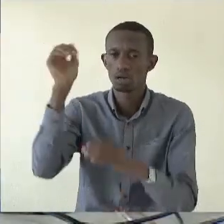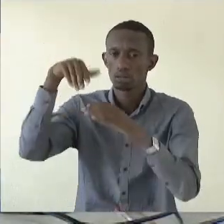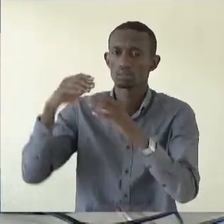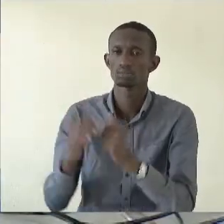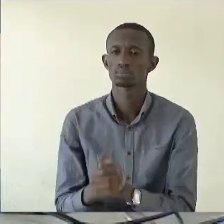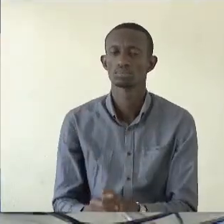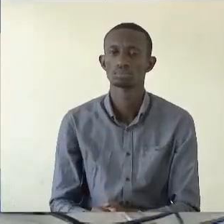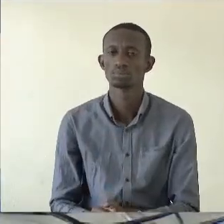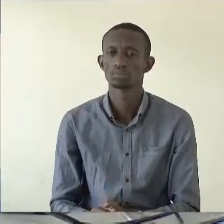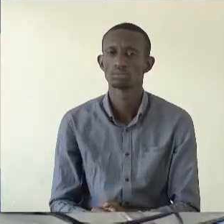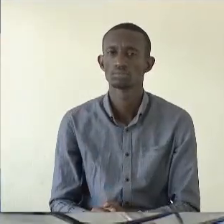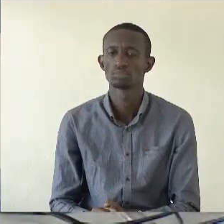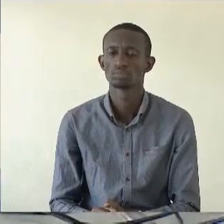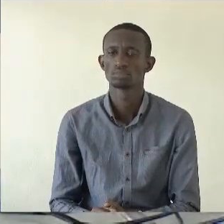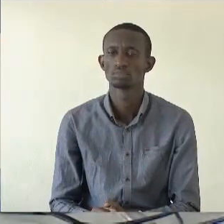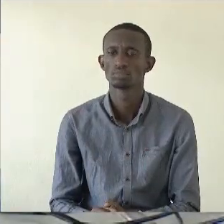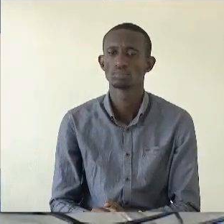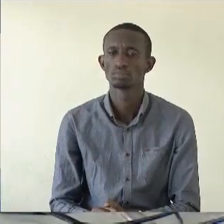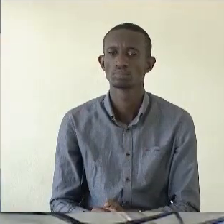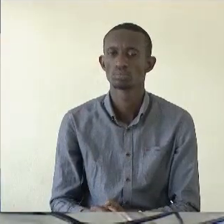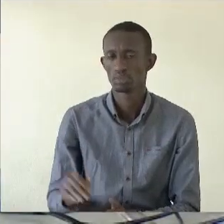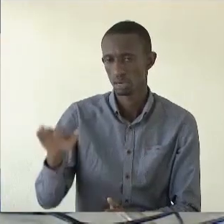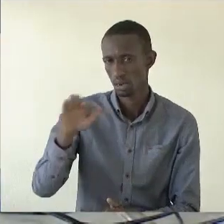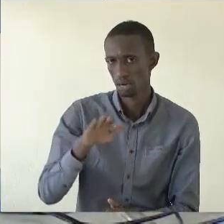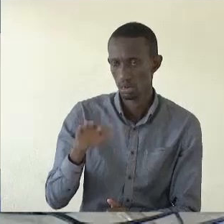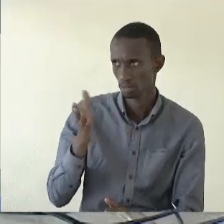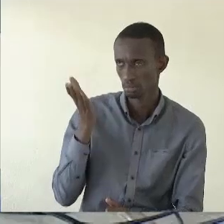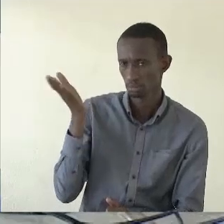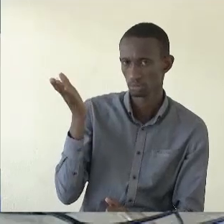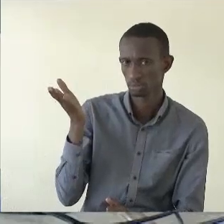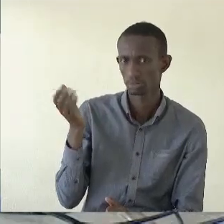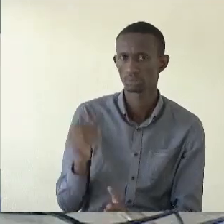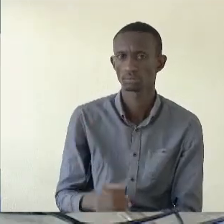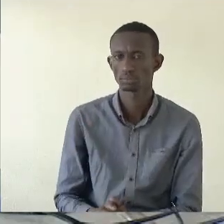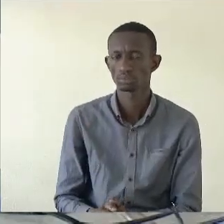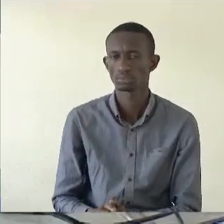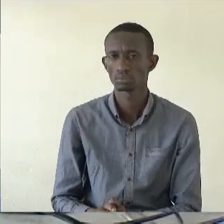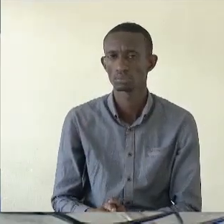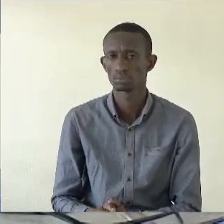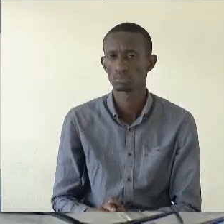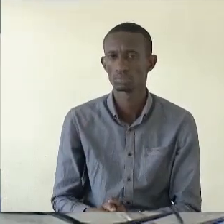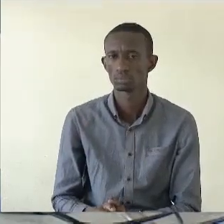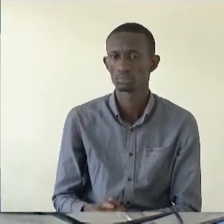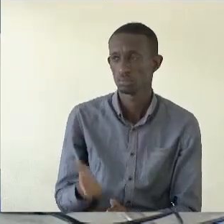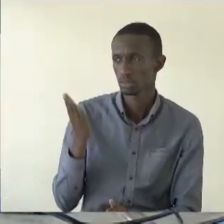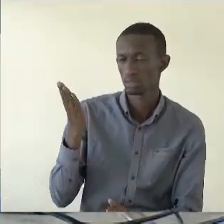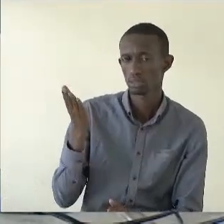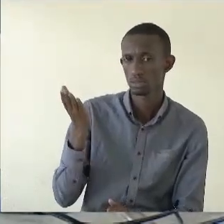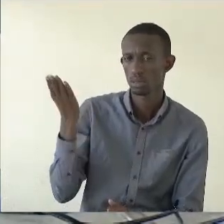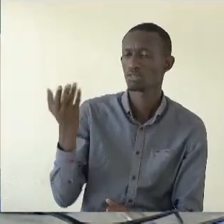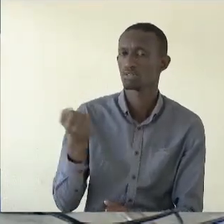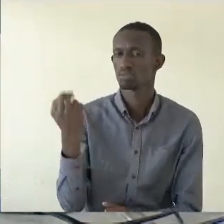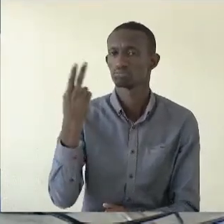this position that we have here for the benzene 1,2-dioic acid, and this over here. So you have